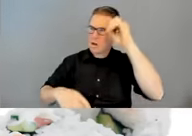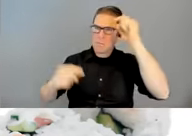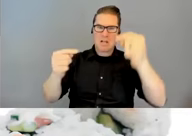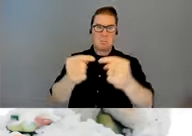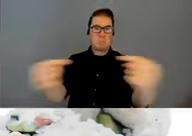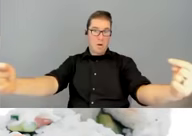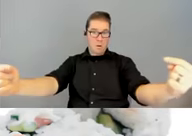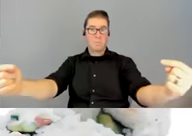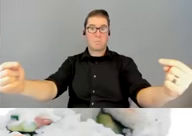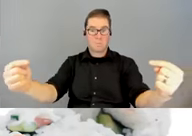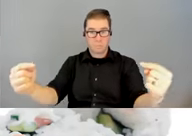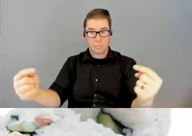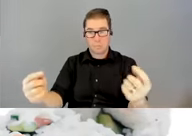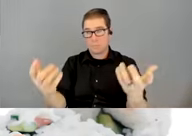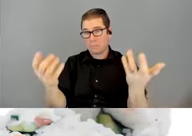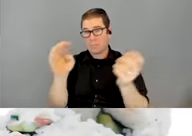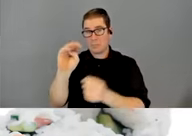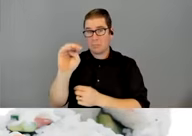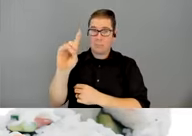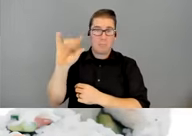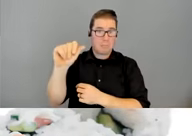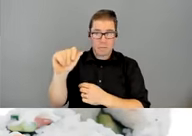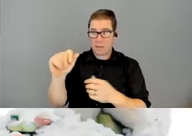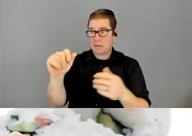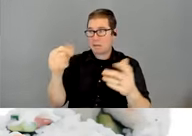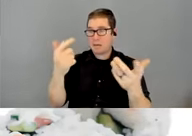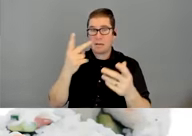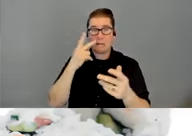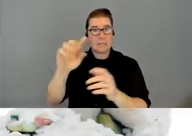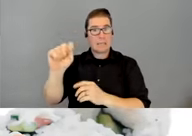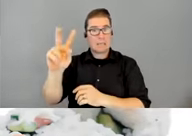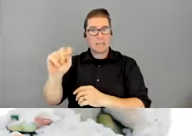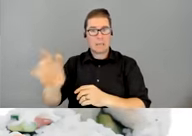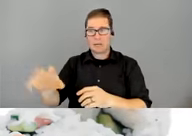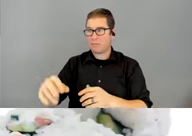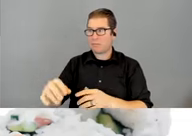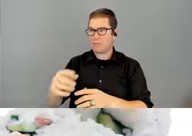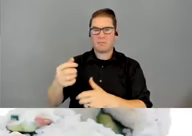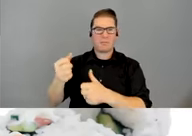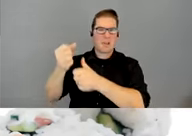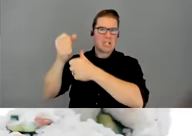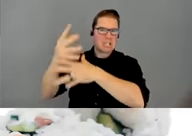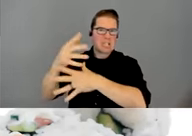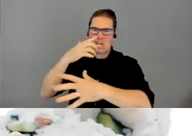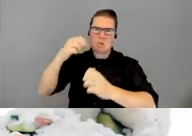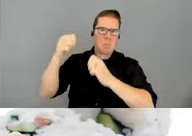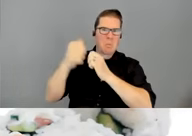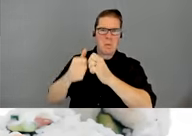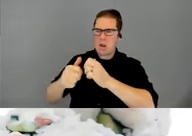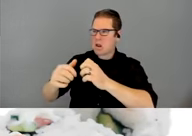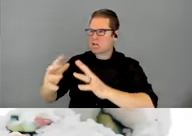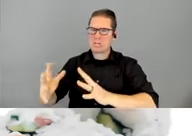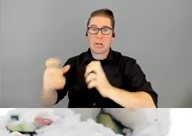been taught that it's acceptable behavior to be mean to each other. It's acceptable behavior to disagree